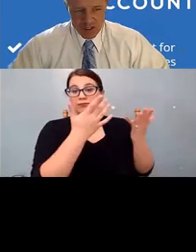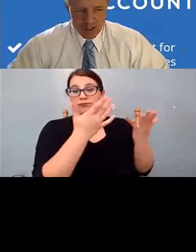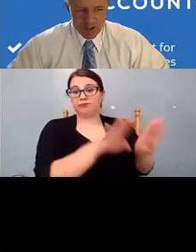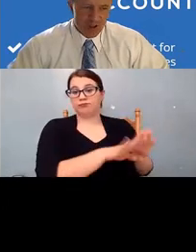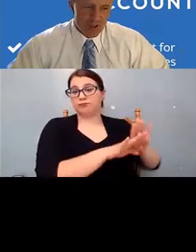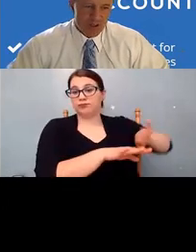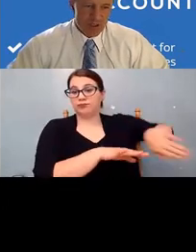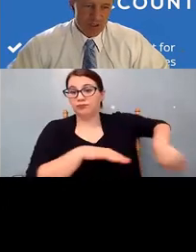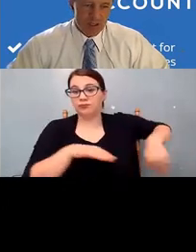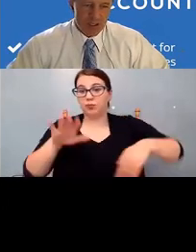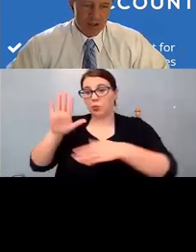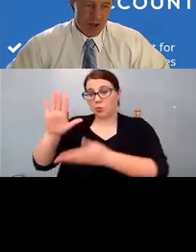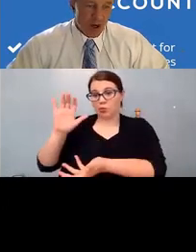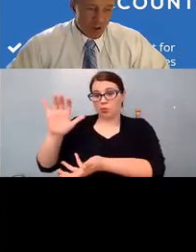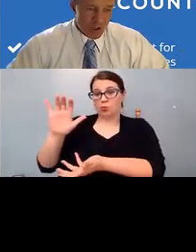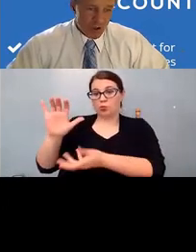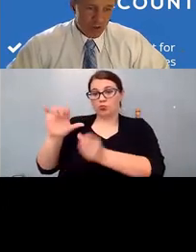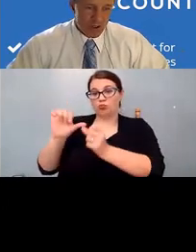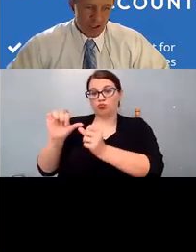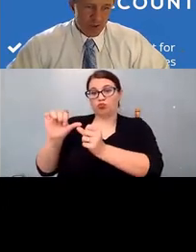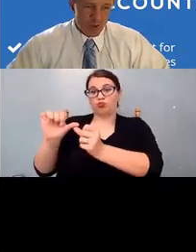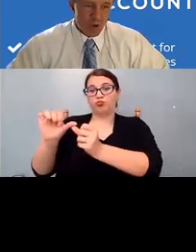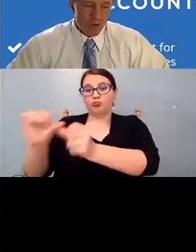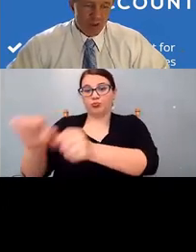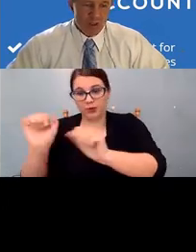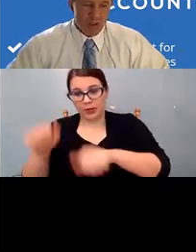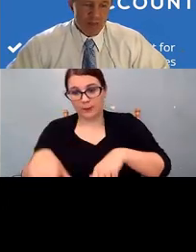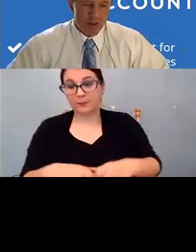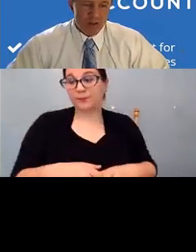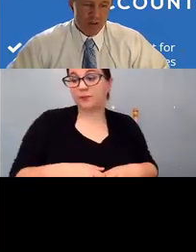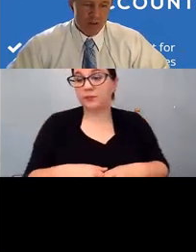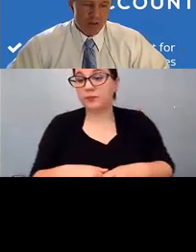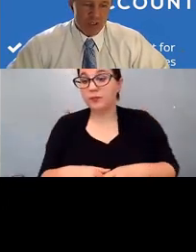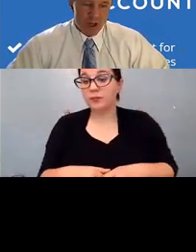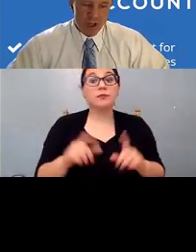funding vehicle. Also, you can roll over